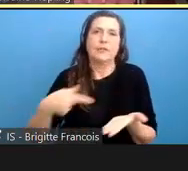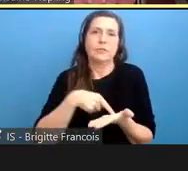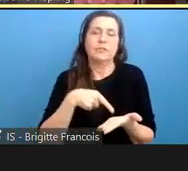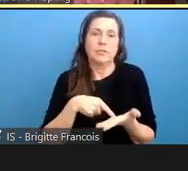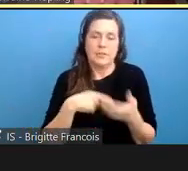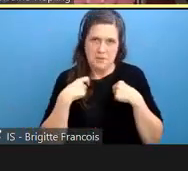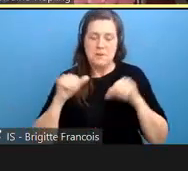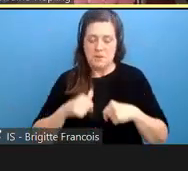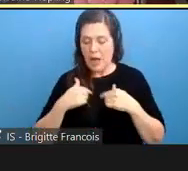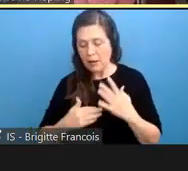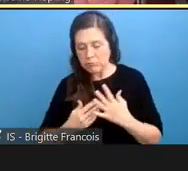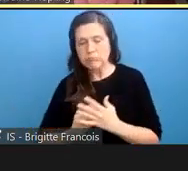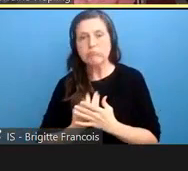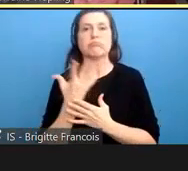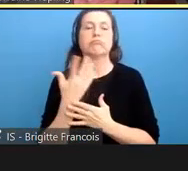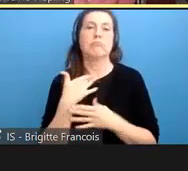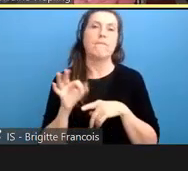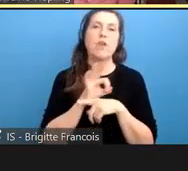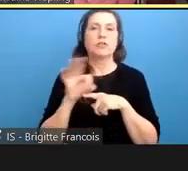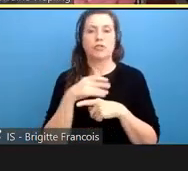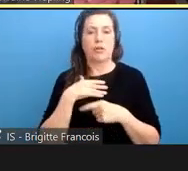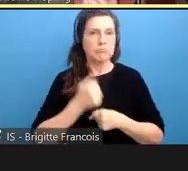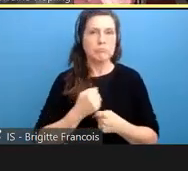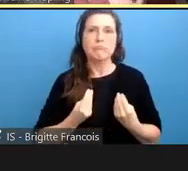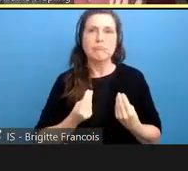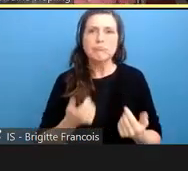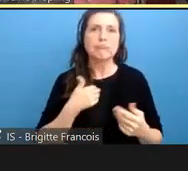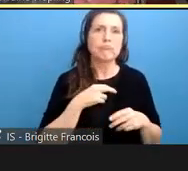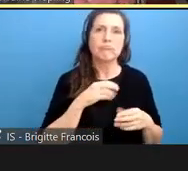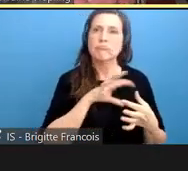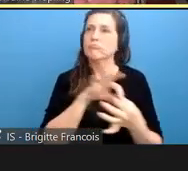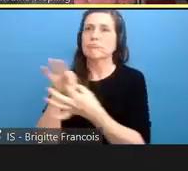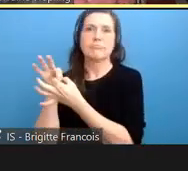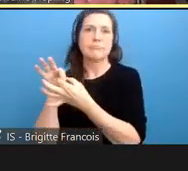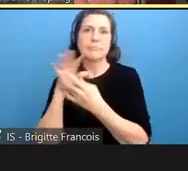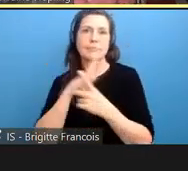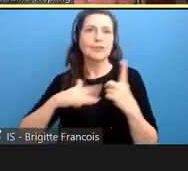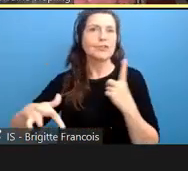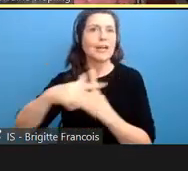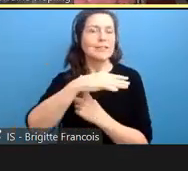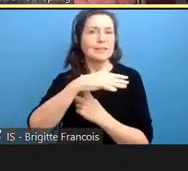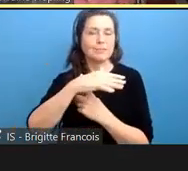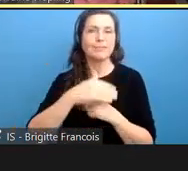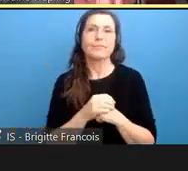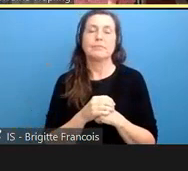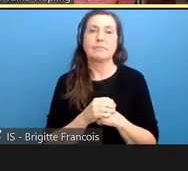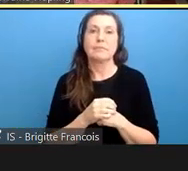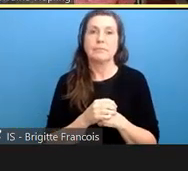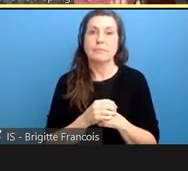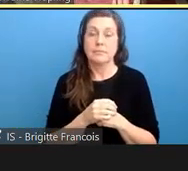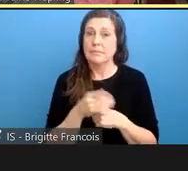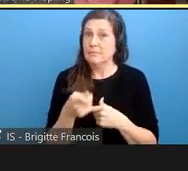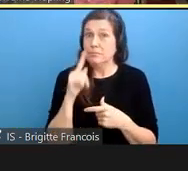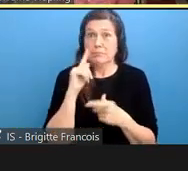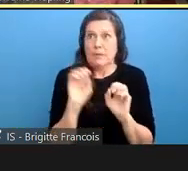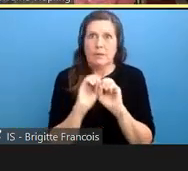our society and in our communities. So it is just so prevalent and obvious. We're